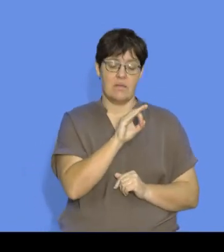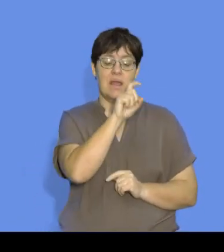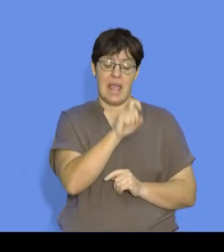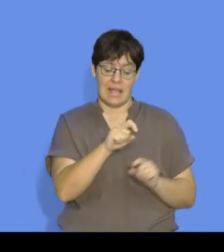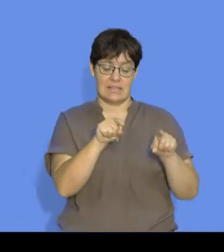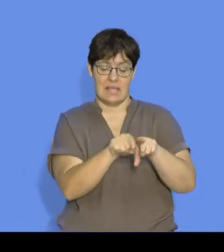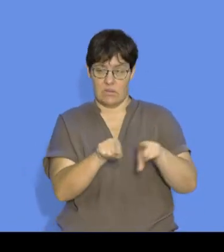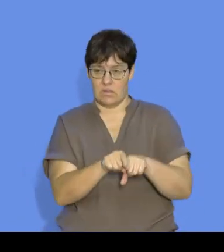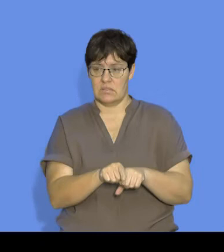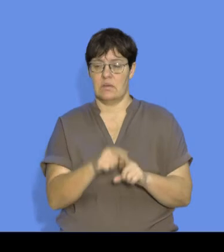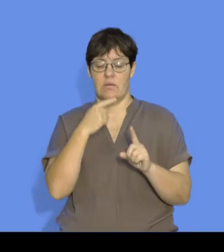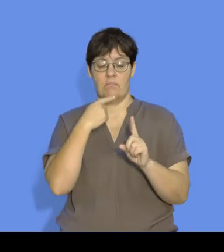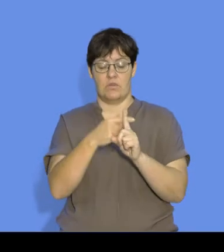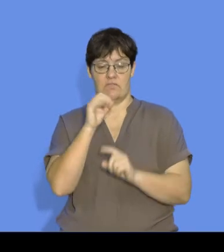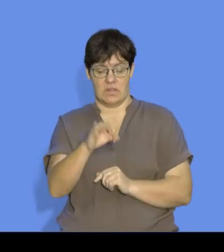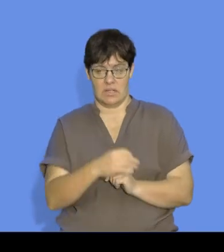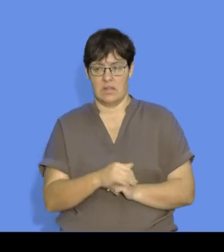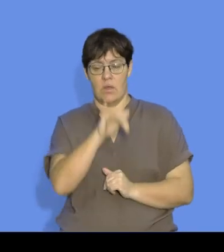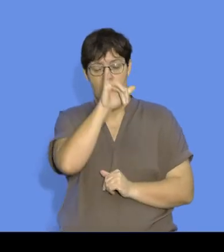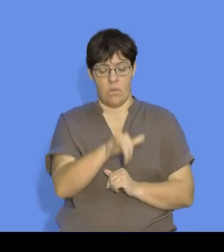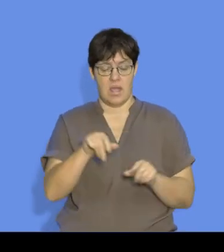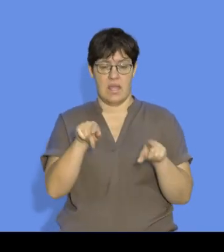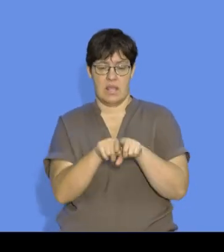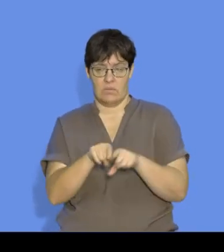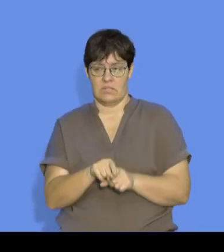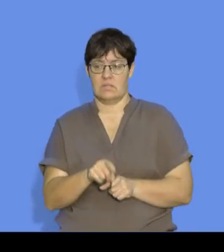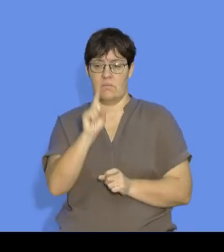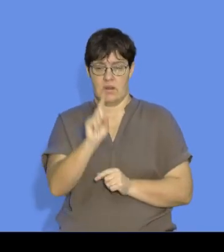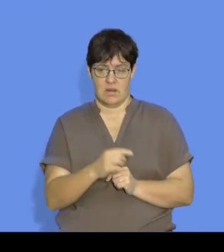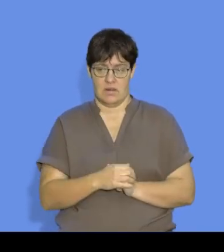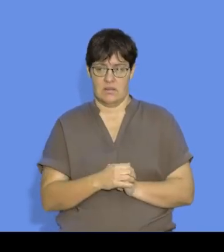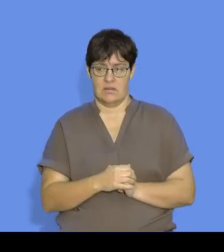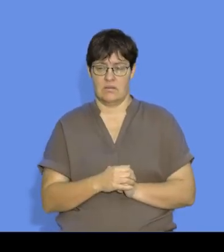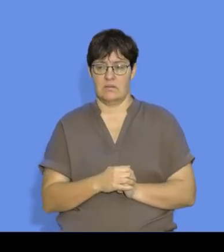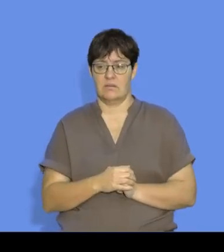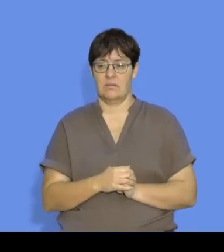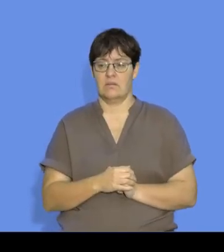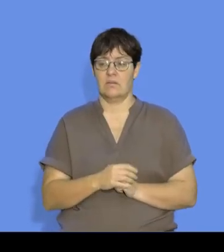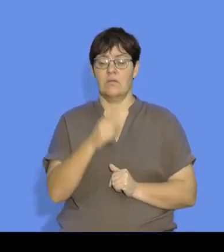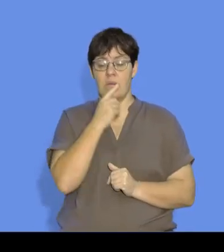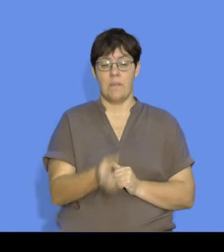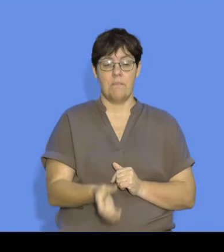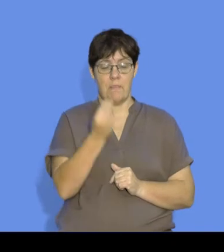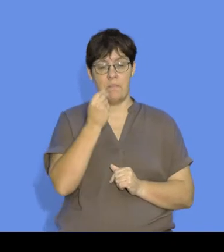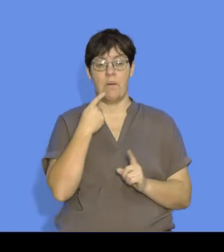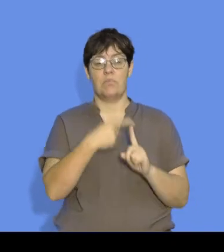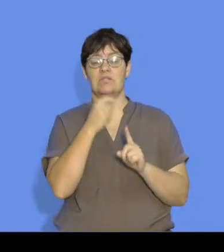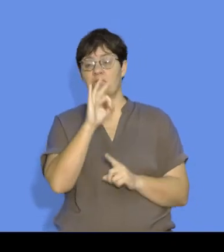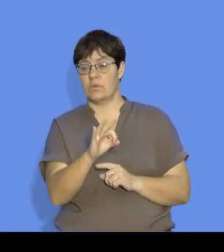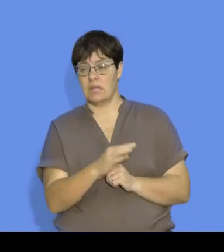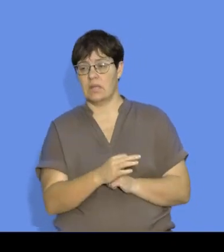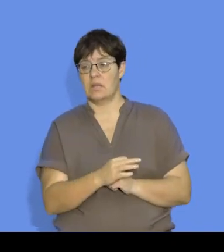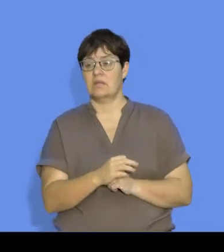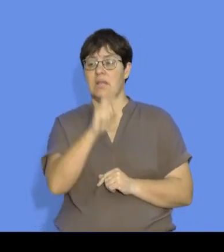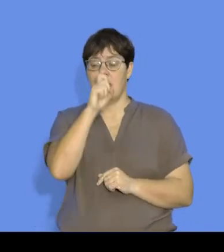equals to positive 3, and then y is equals to 1. And remember, where I get the positive 3,